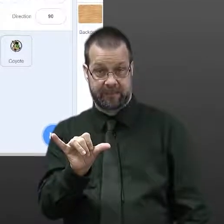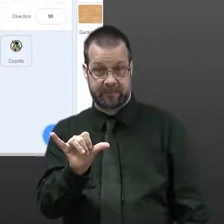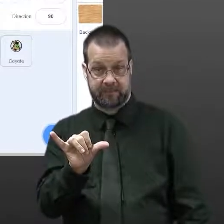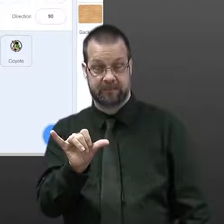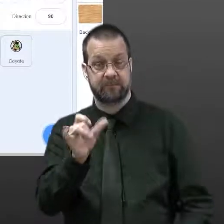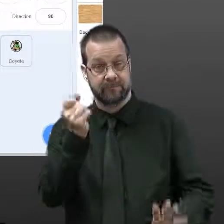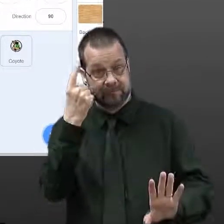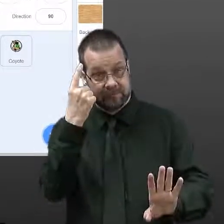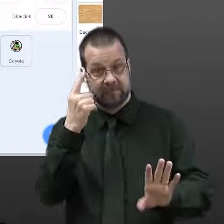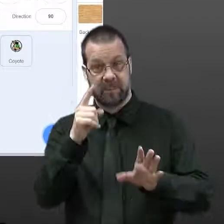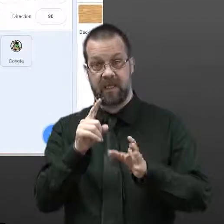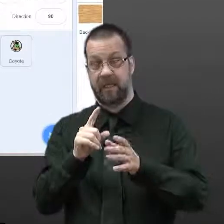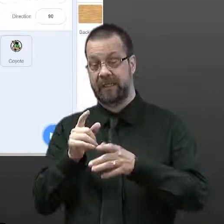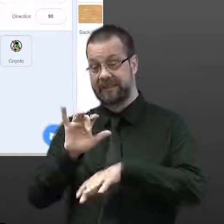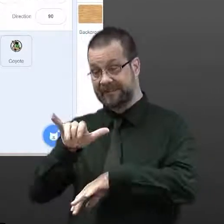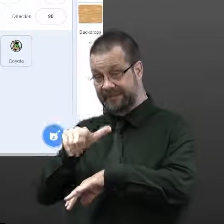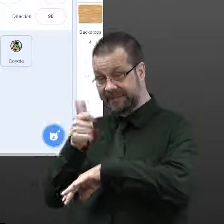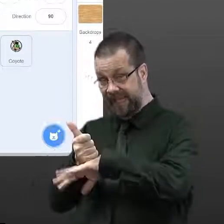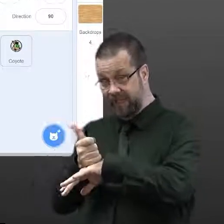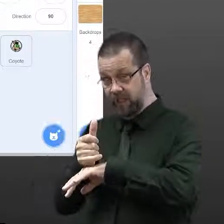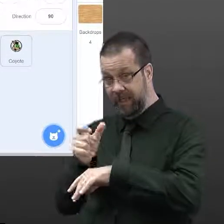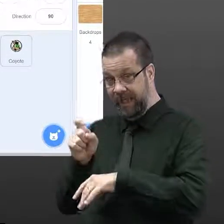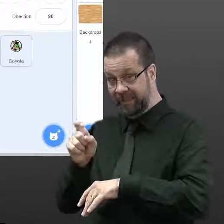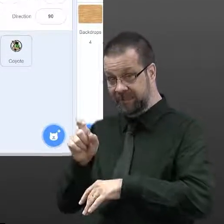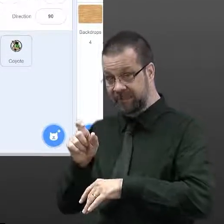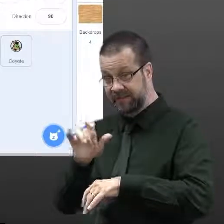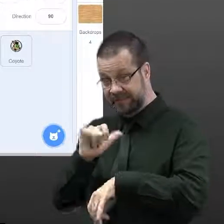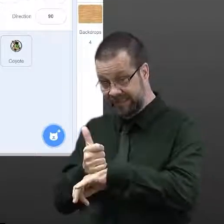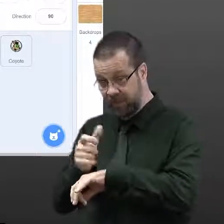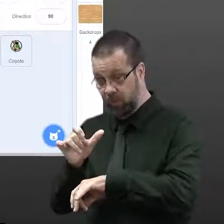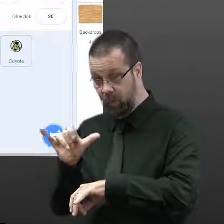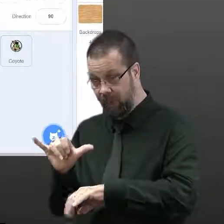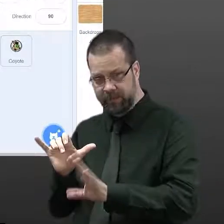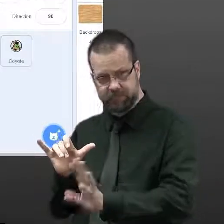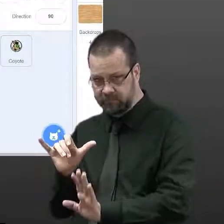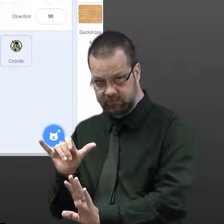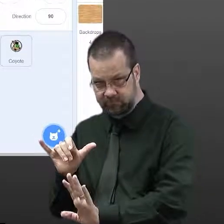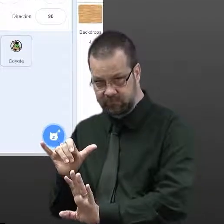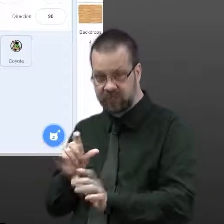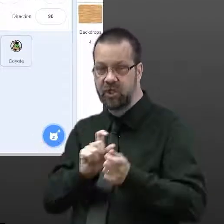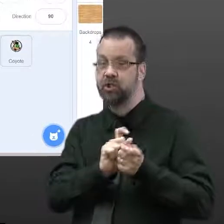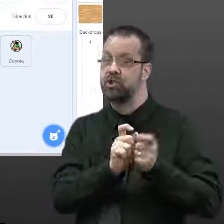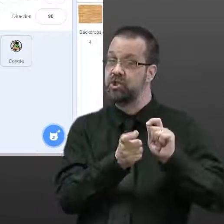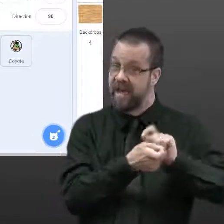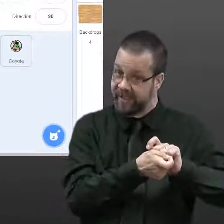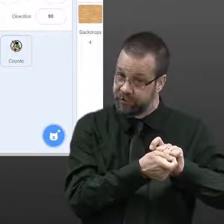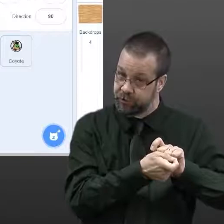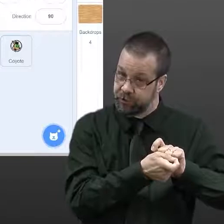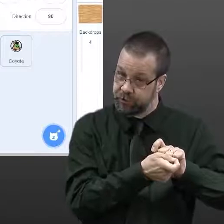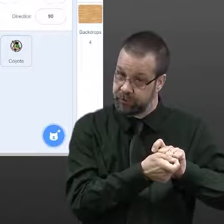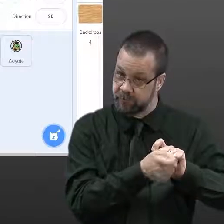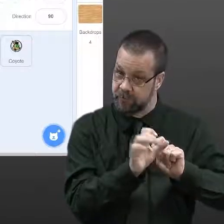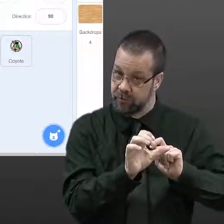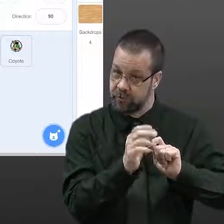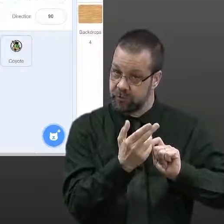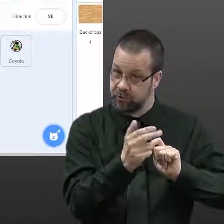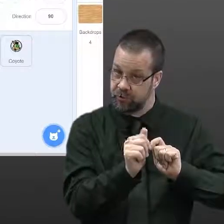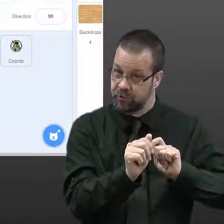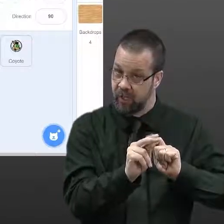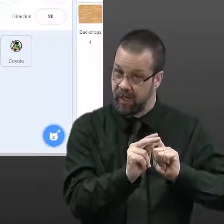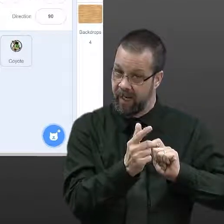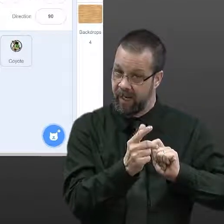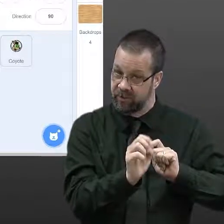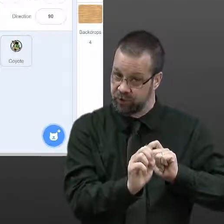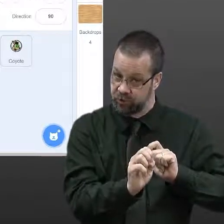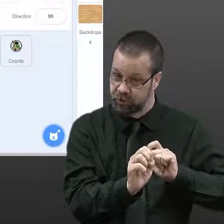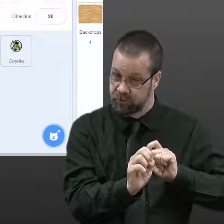by. Be careful not to grab the ones that say set x to. We need the motion